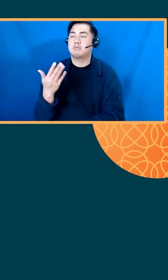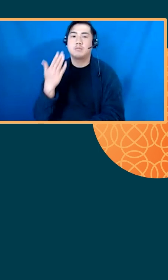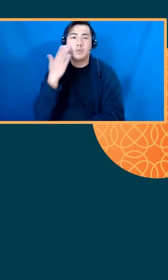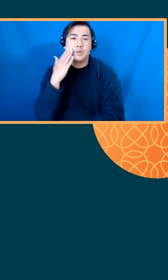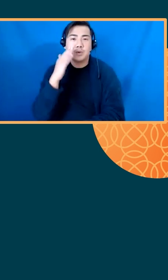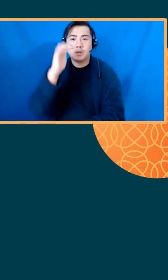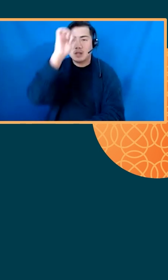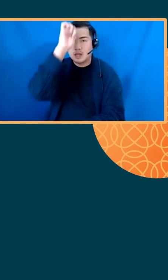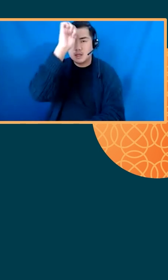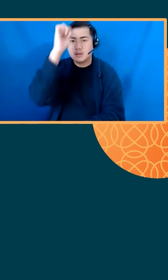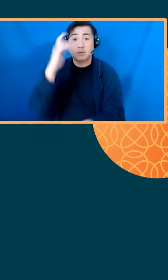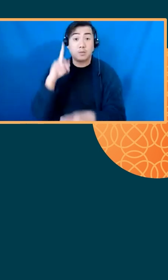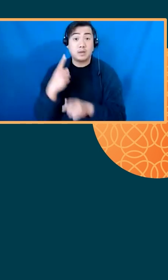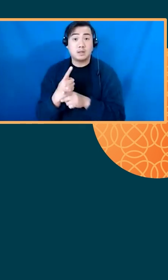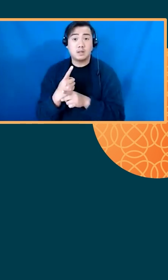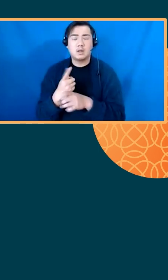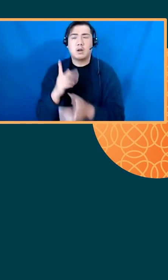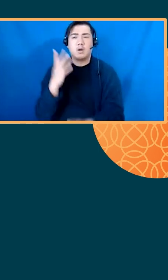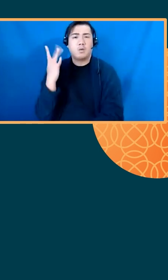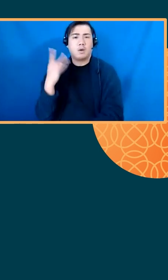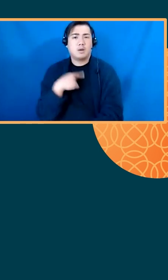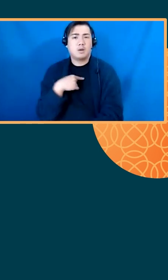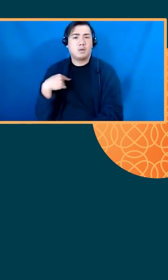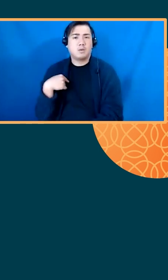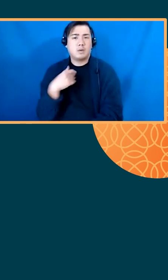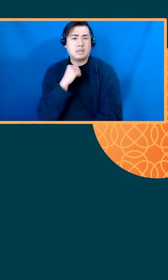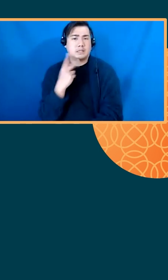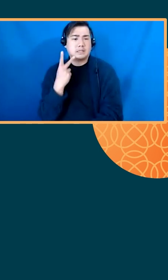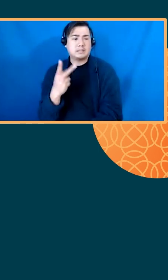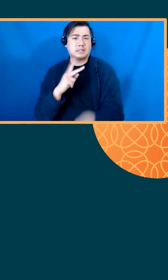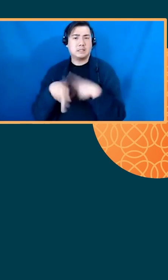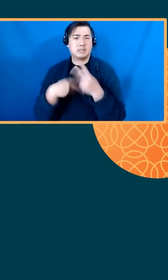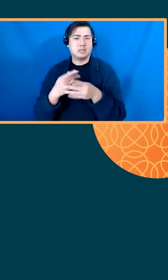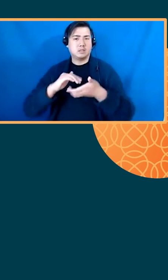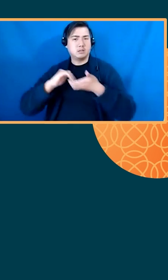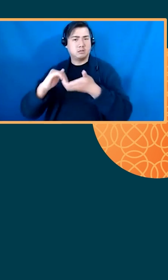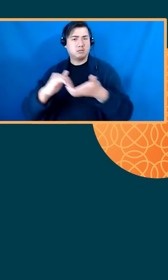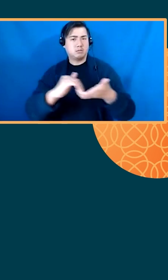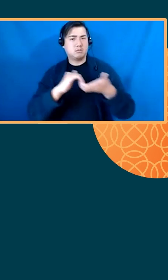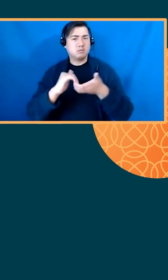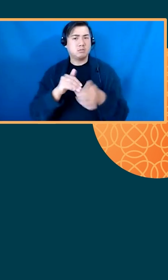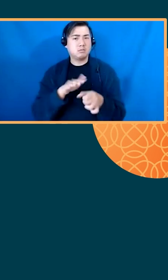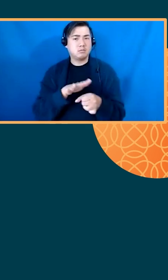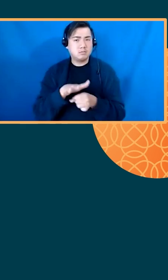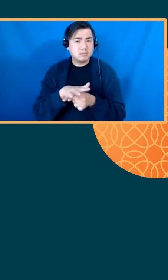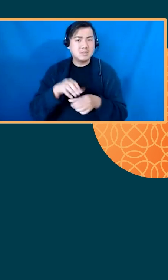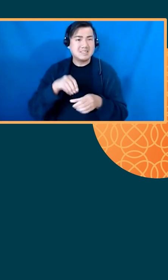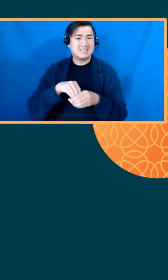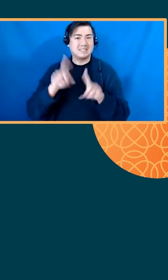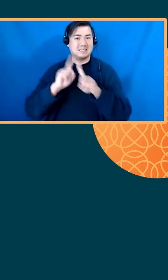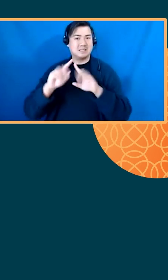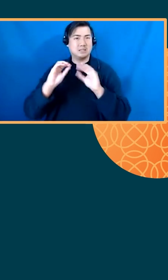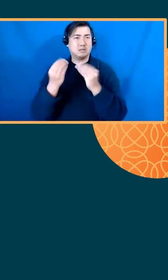Indian, right? Why do we not see that solidarity enough within organizations? What